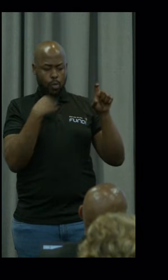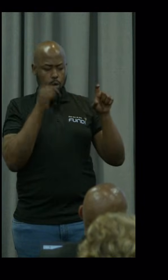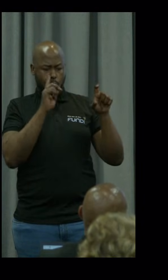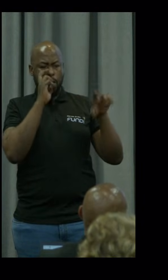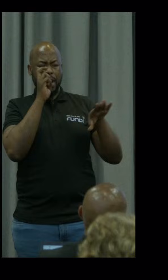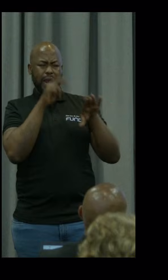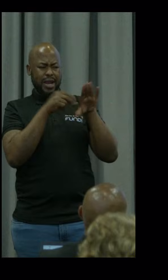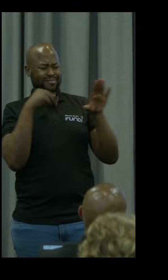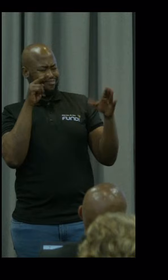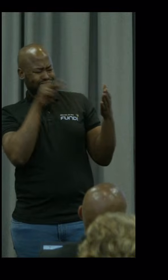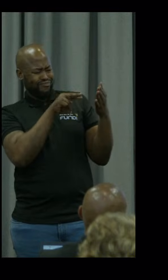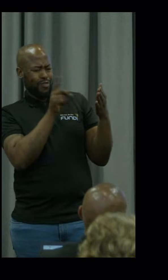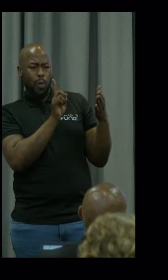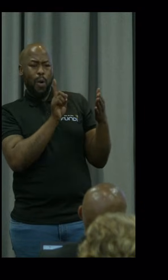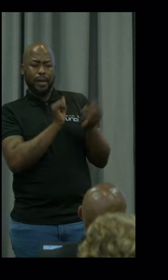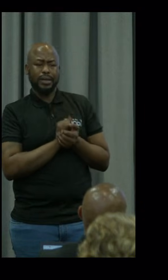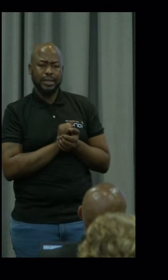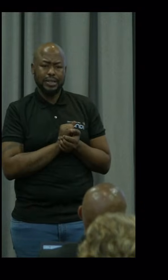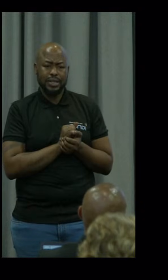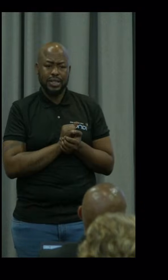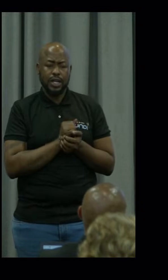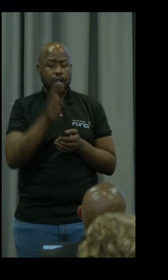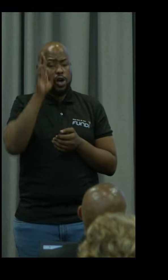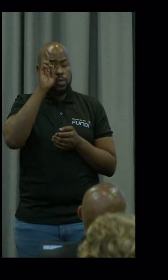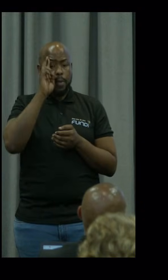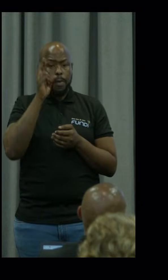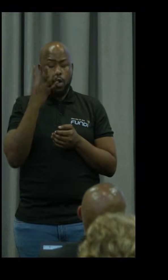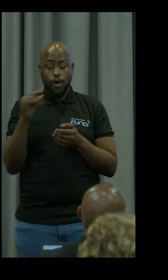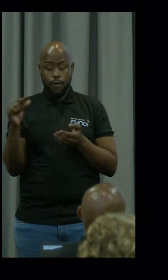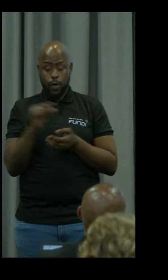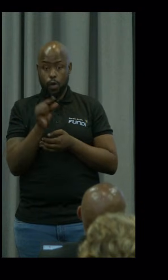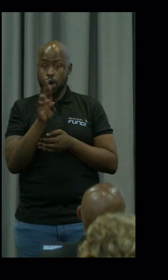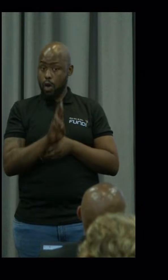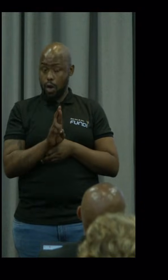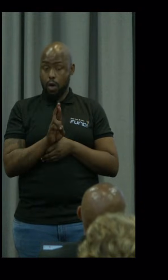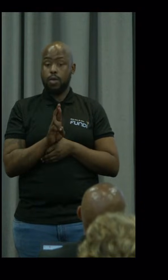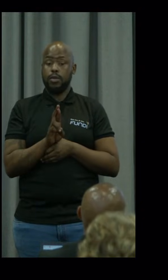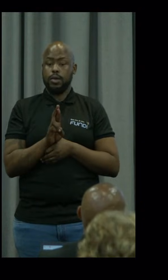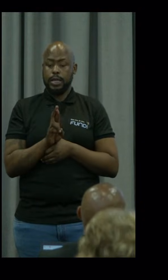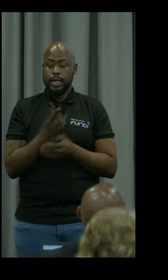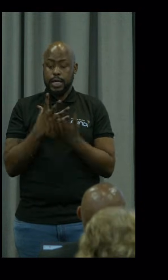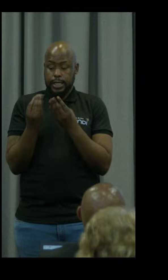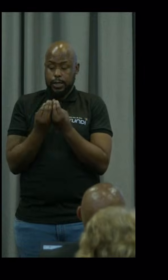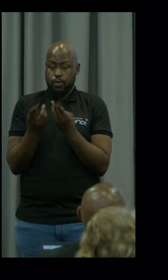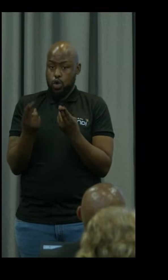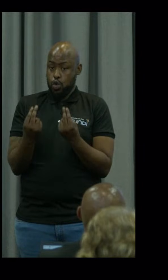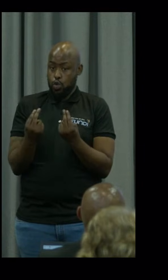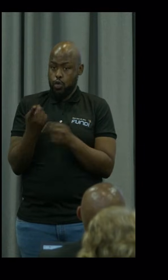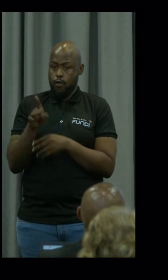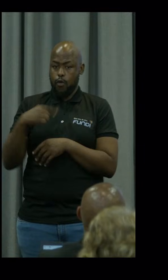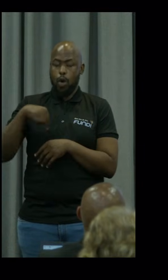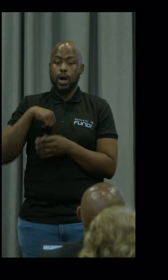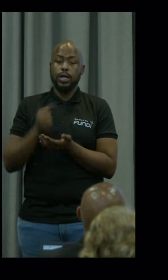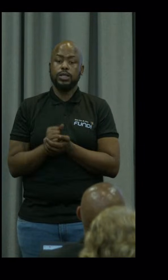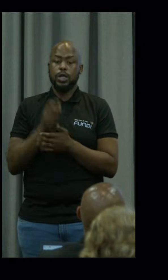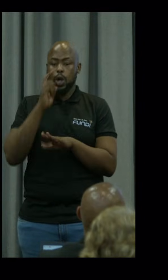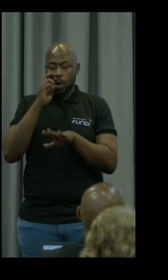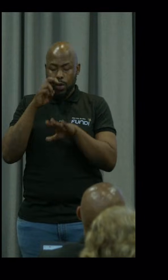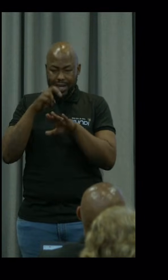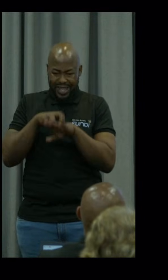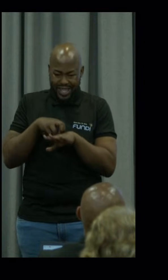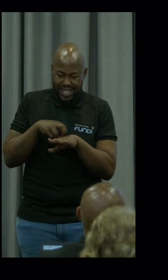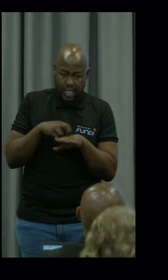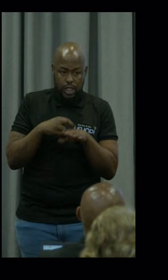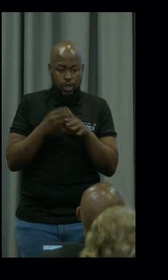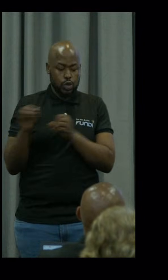now. Remember, we've introduced grade R. It's something new for us. We need to introduce grade R